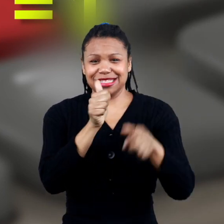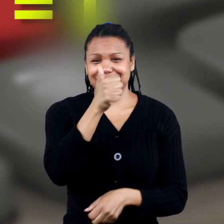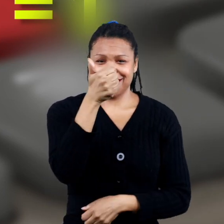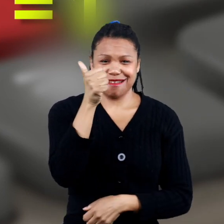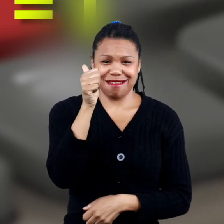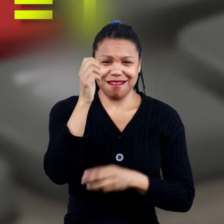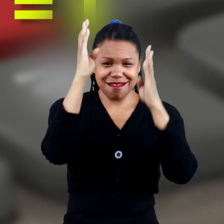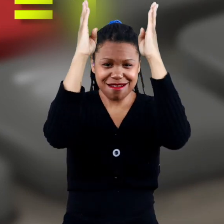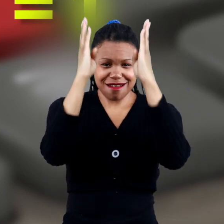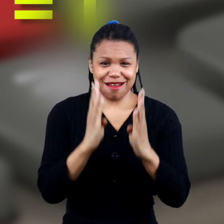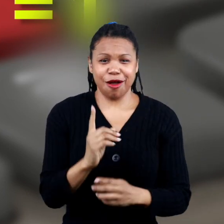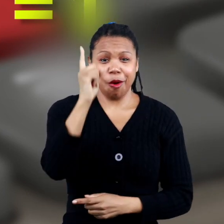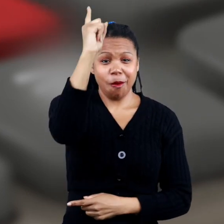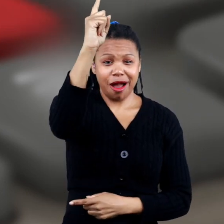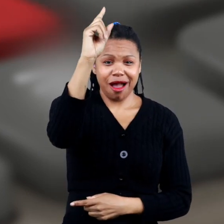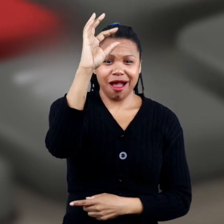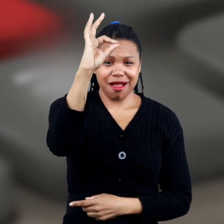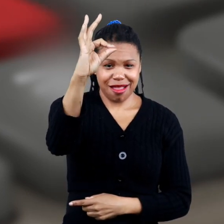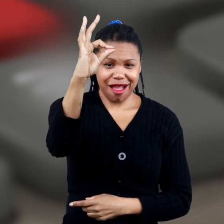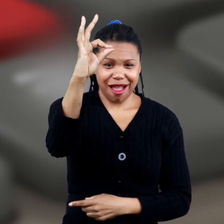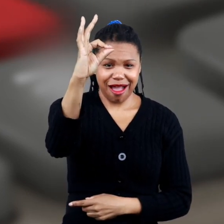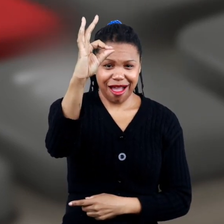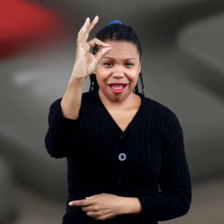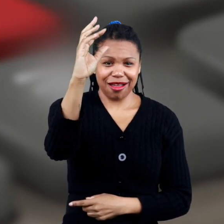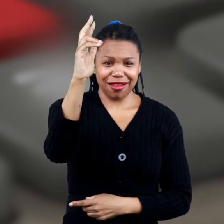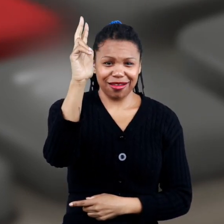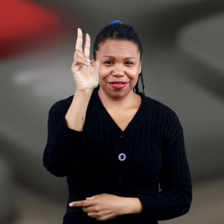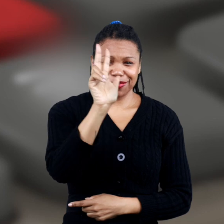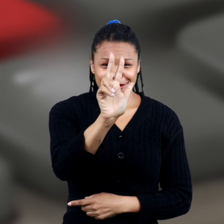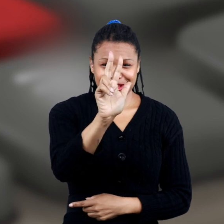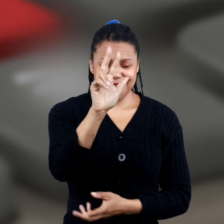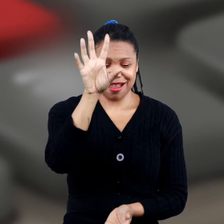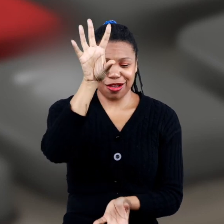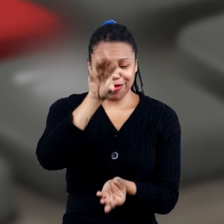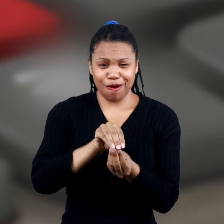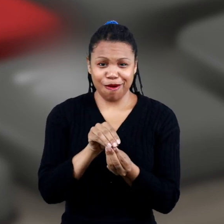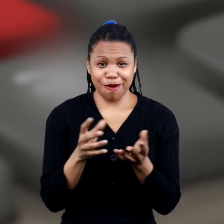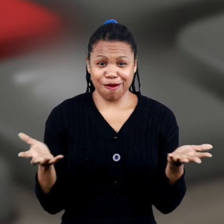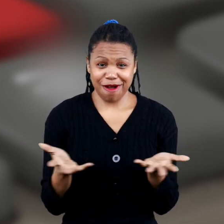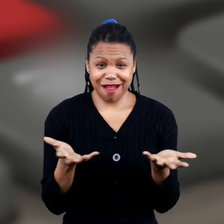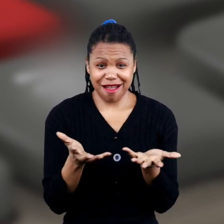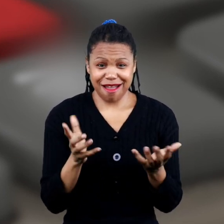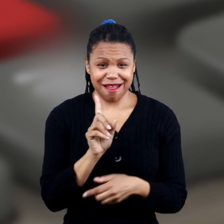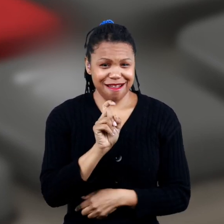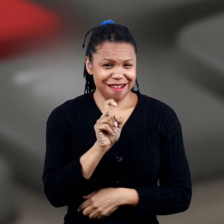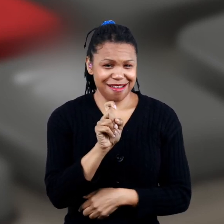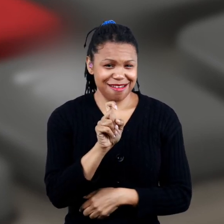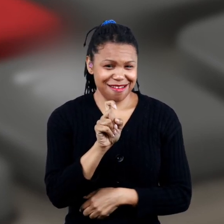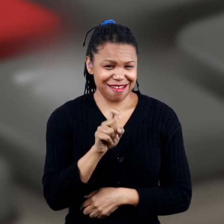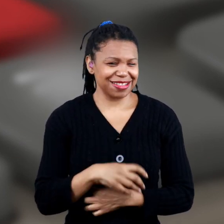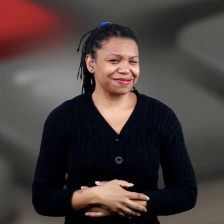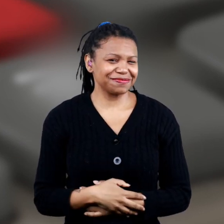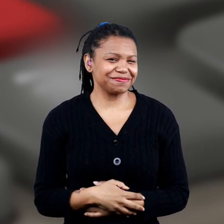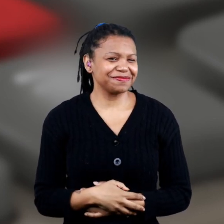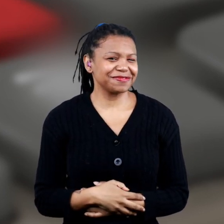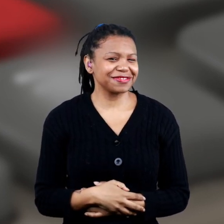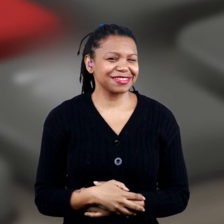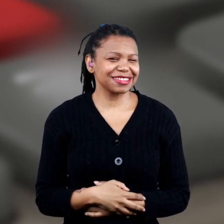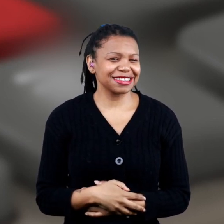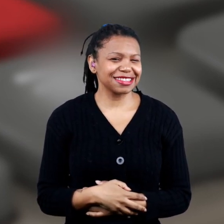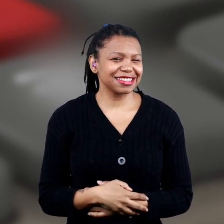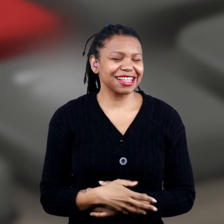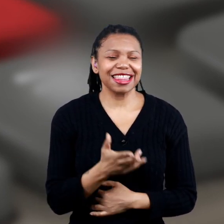goes down in the ones column. Carry the one up to the tens column. So you have one plus nine plus three.